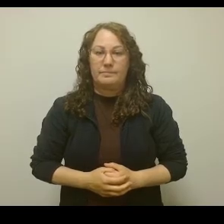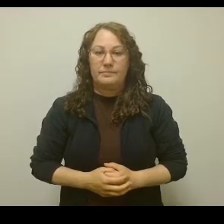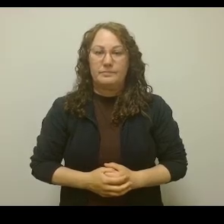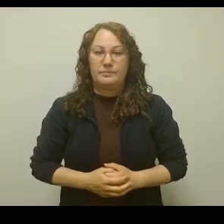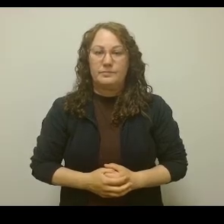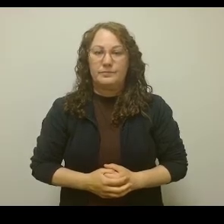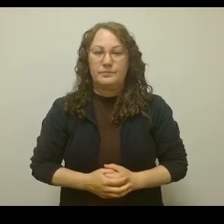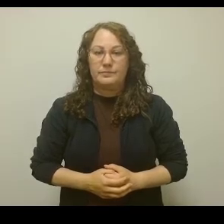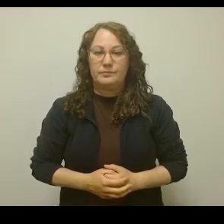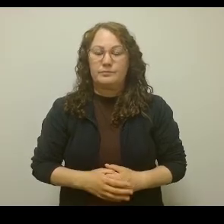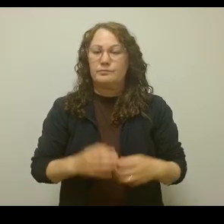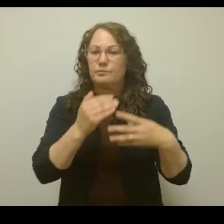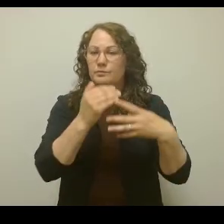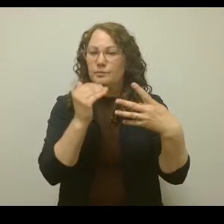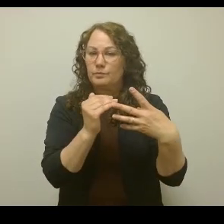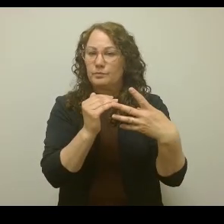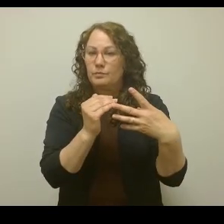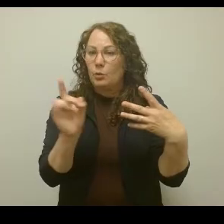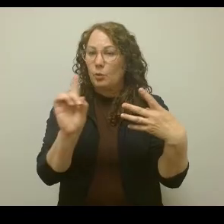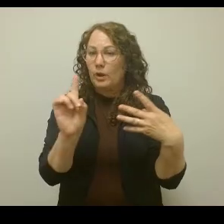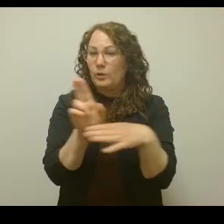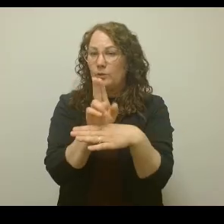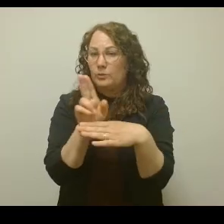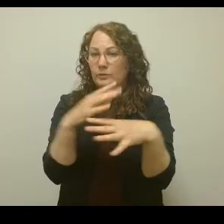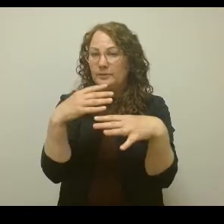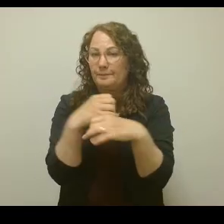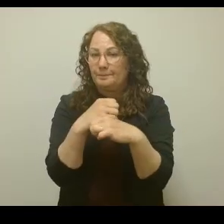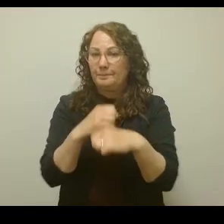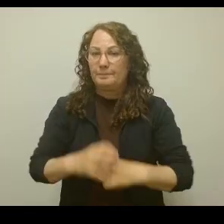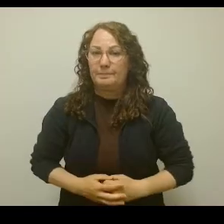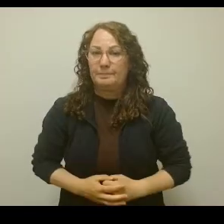So where do we use summaries?